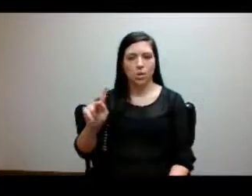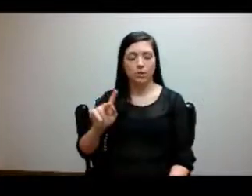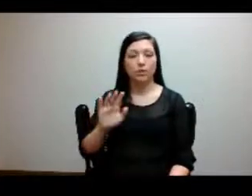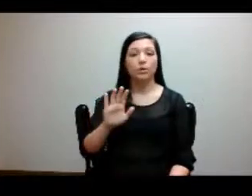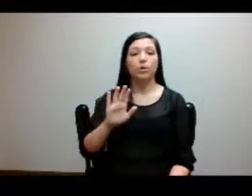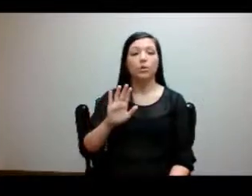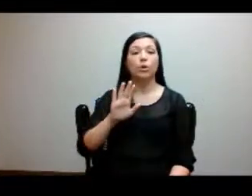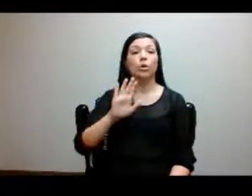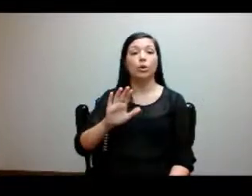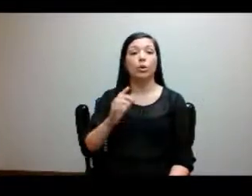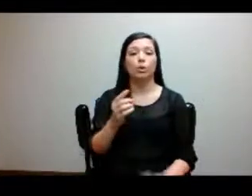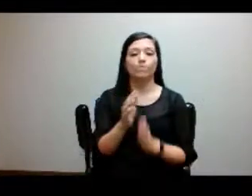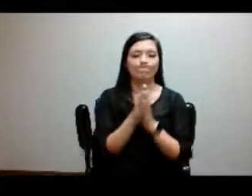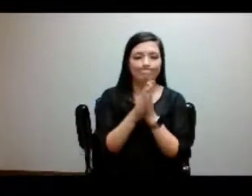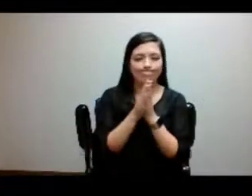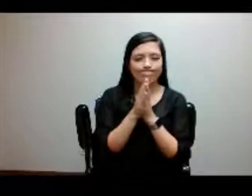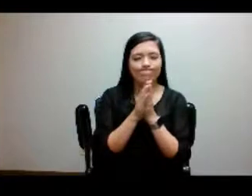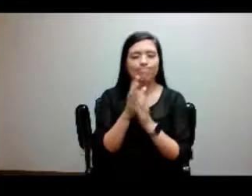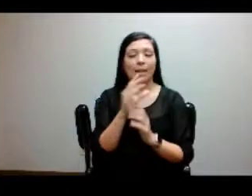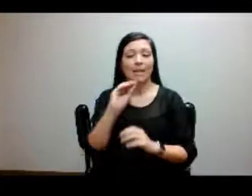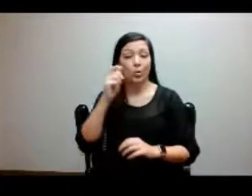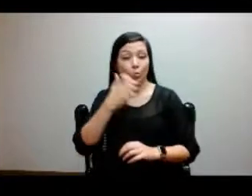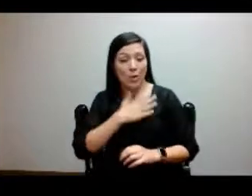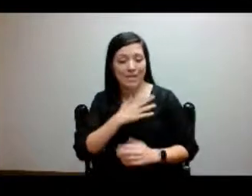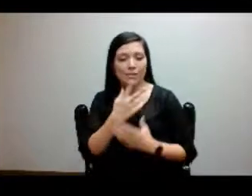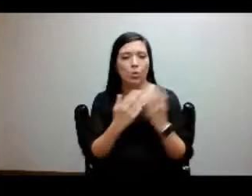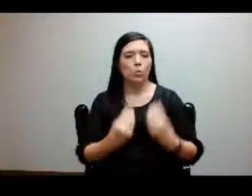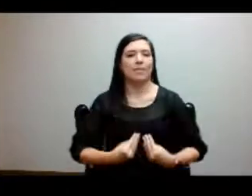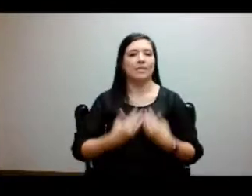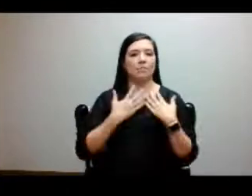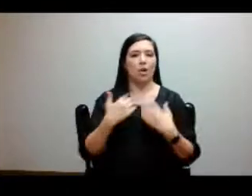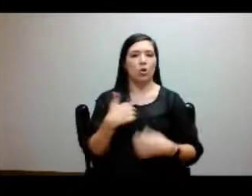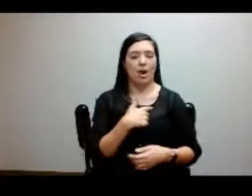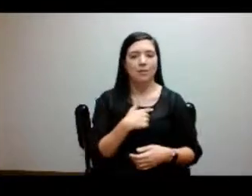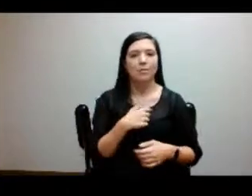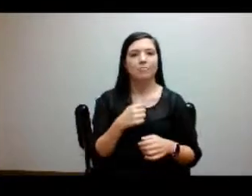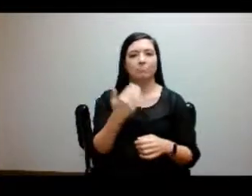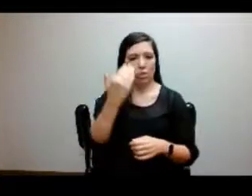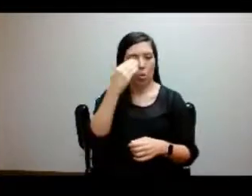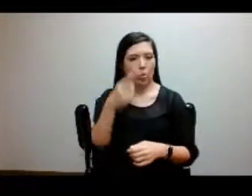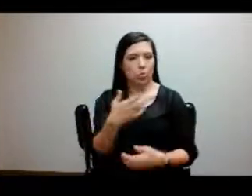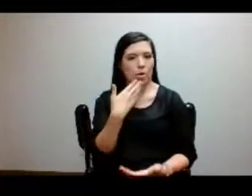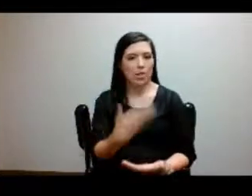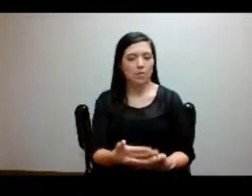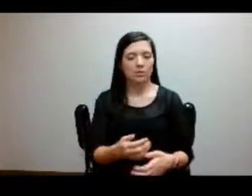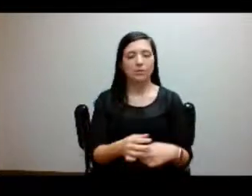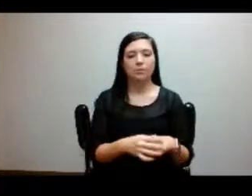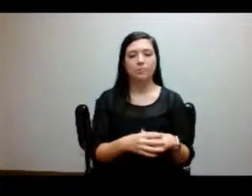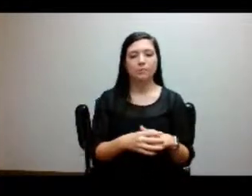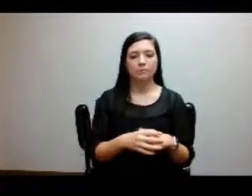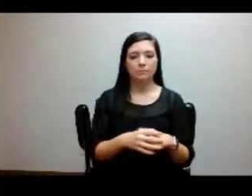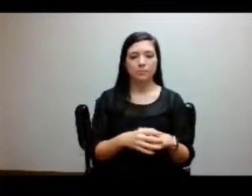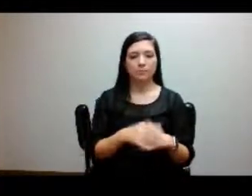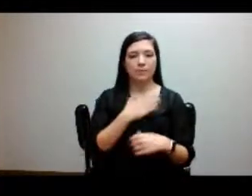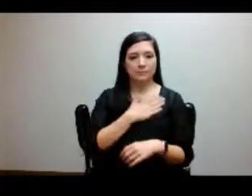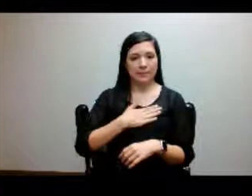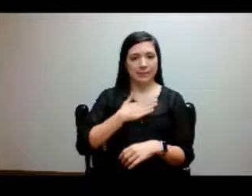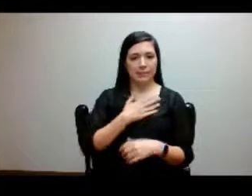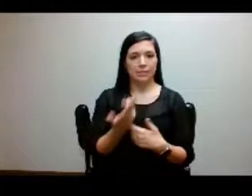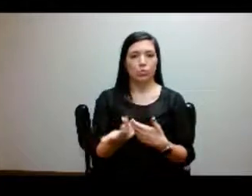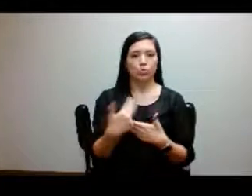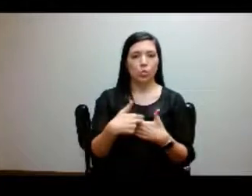grit and grace are an inspiration to those who are privileged to know her well. Please join me